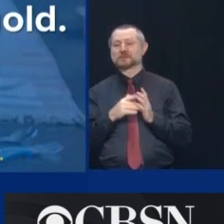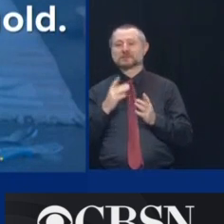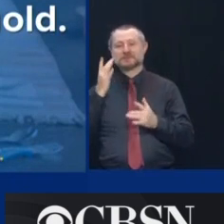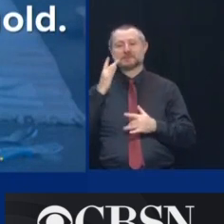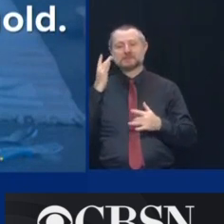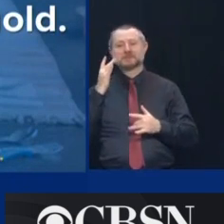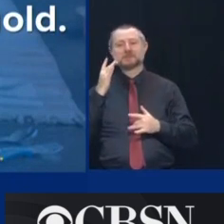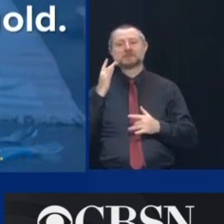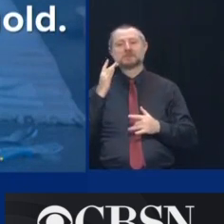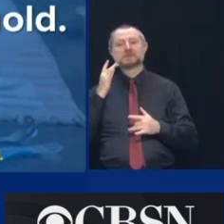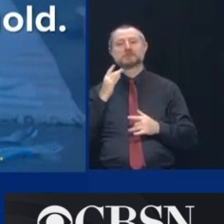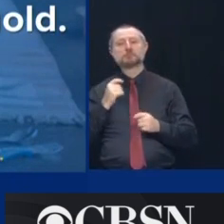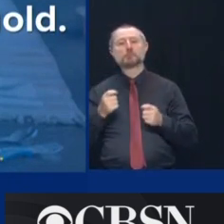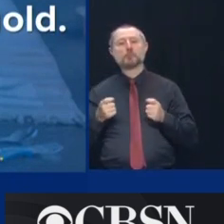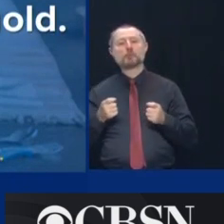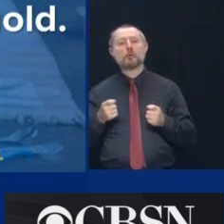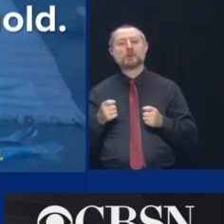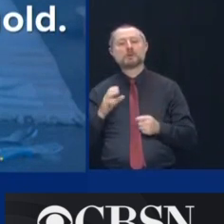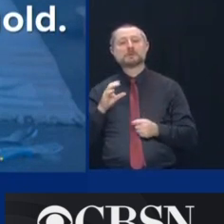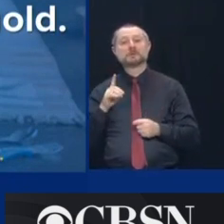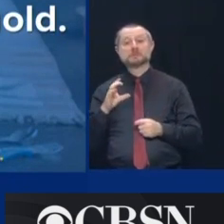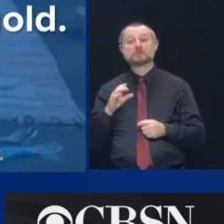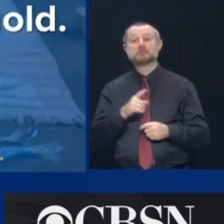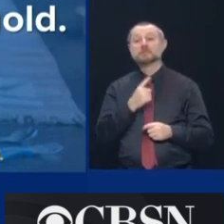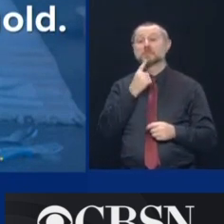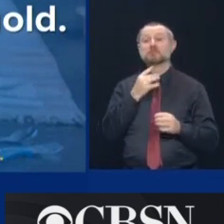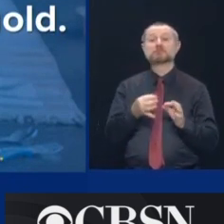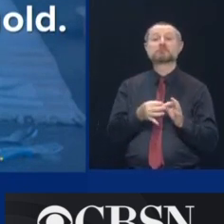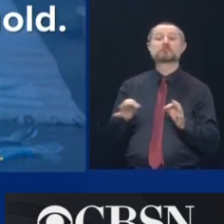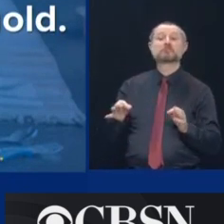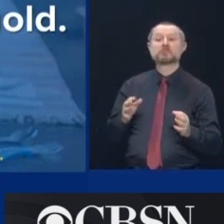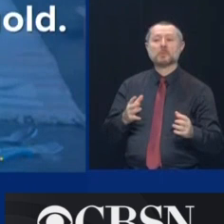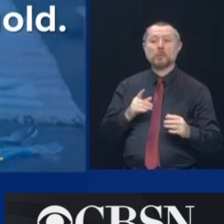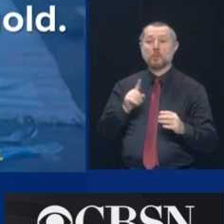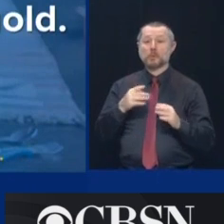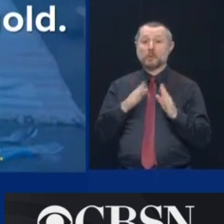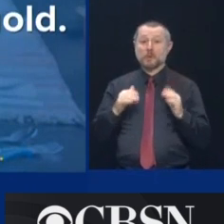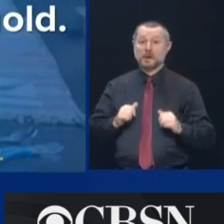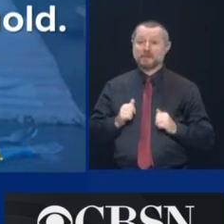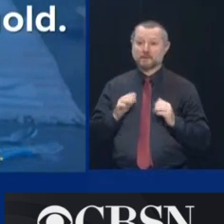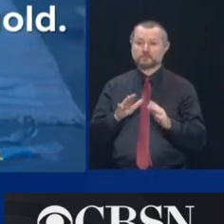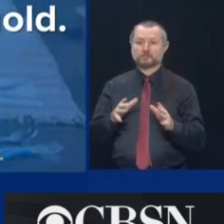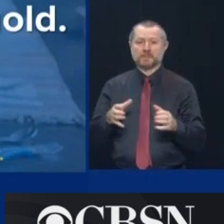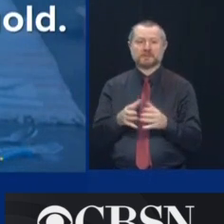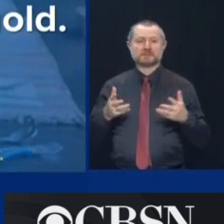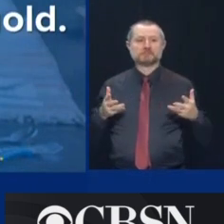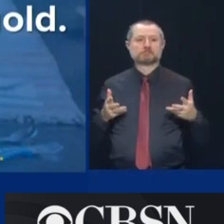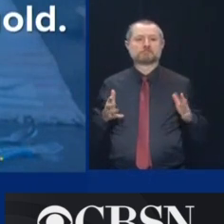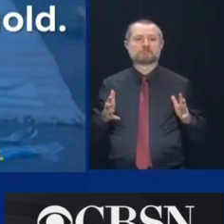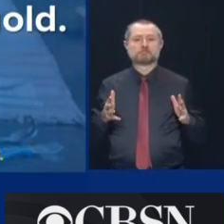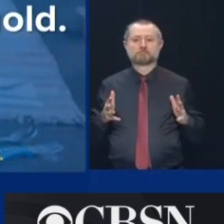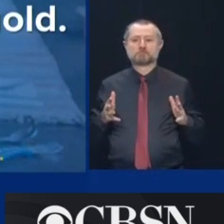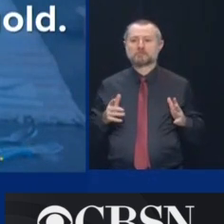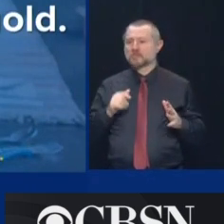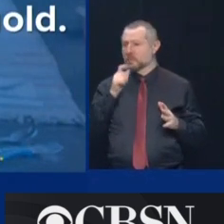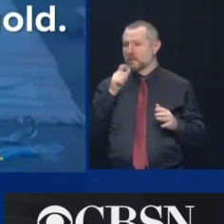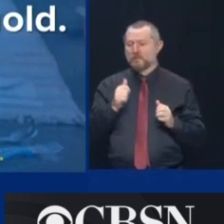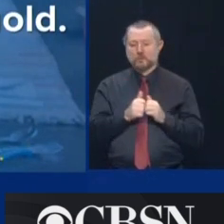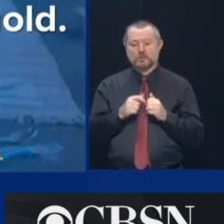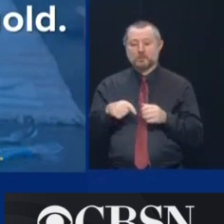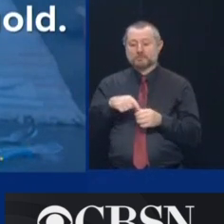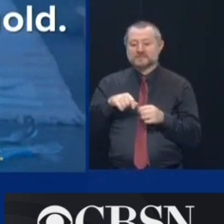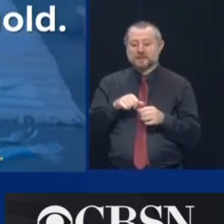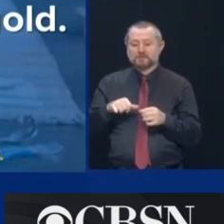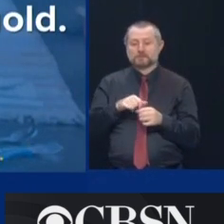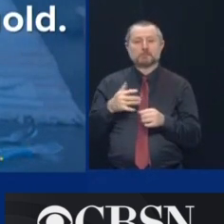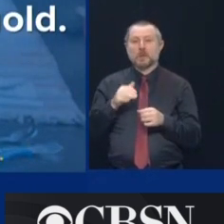Disease Control, says celebrate only with your household, only with the people you've been with,